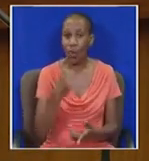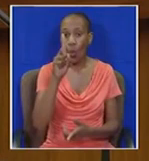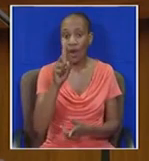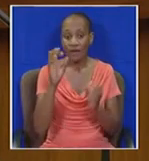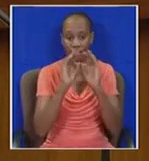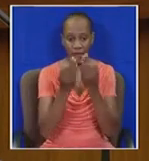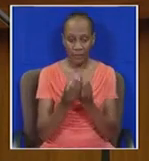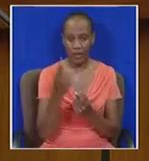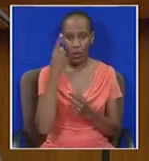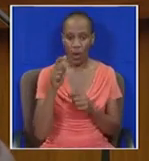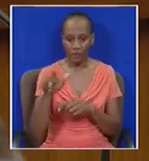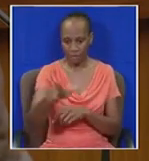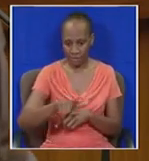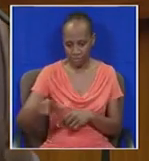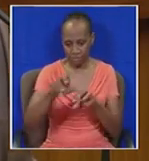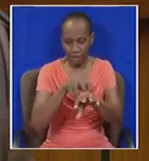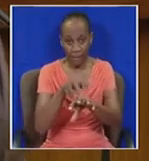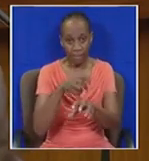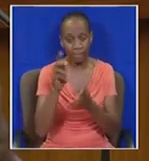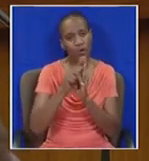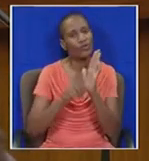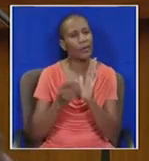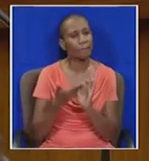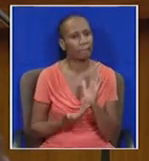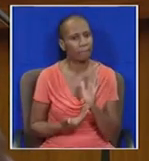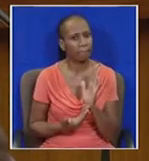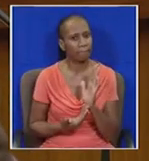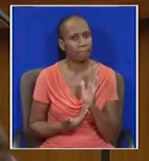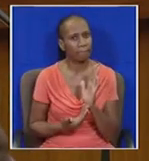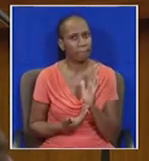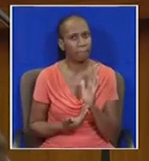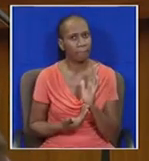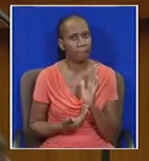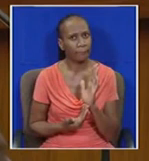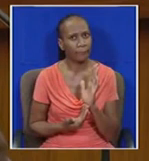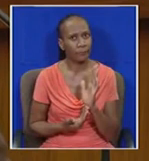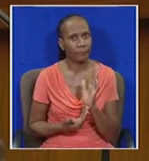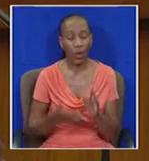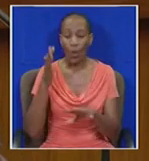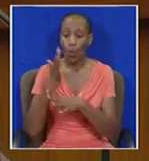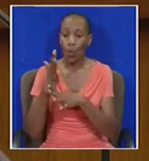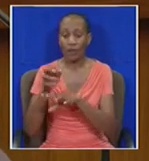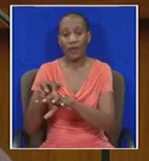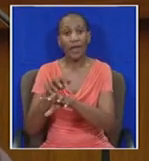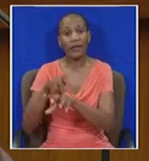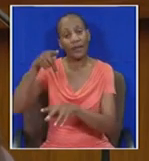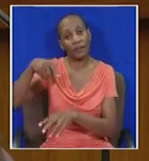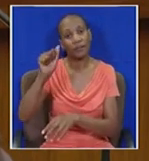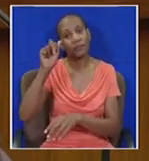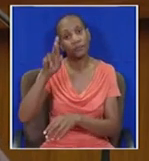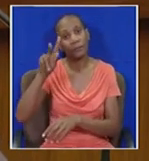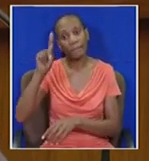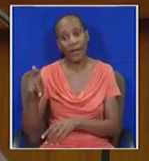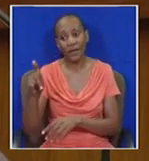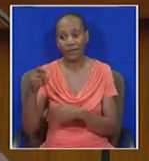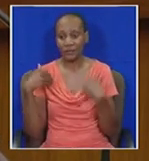hectare program. Work on the establishment of Agri-Park has begun in earnest. The